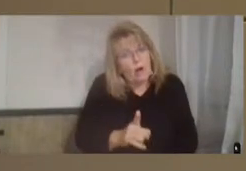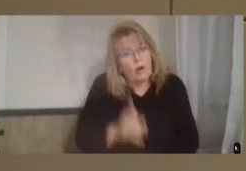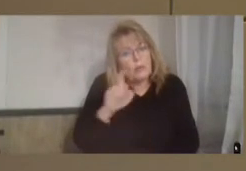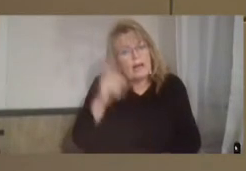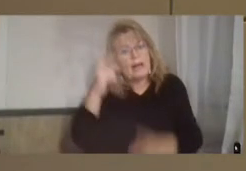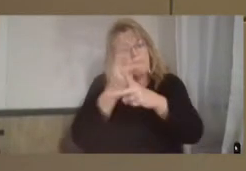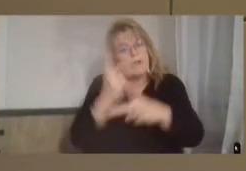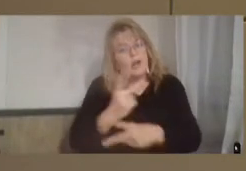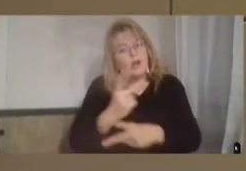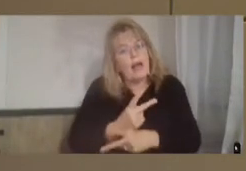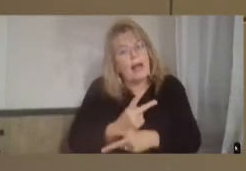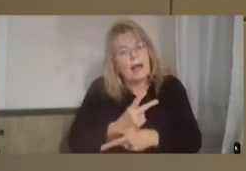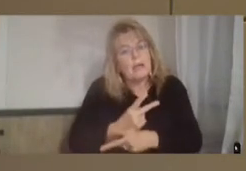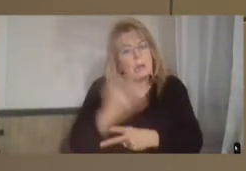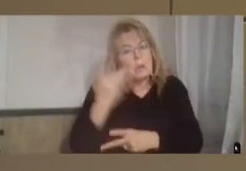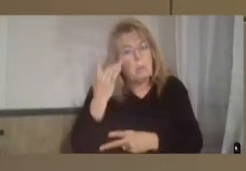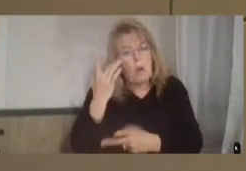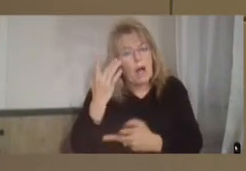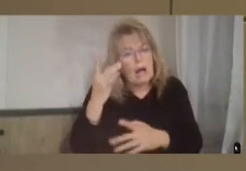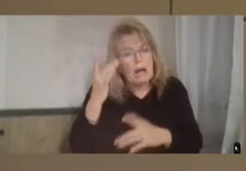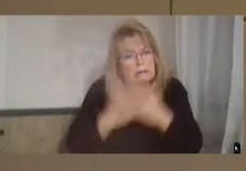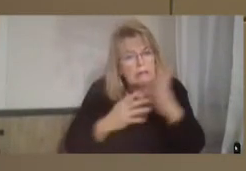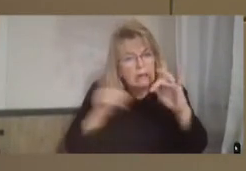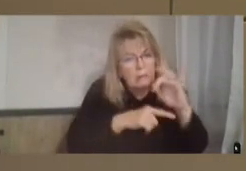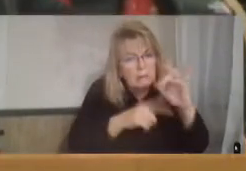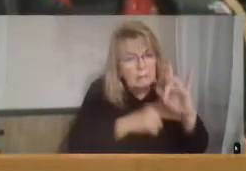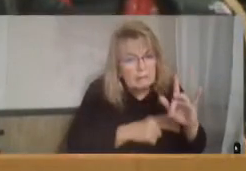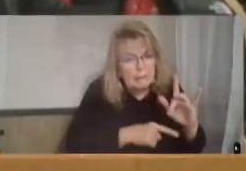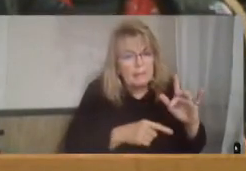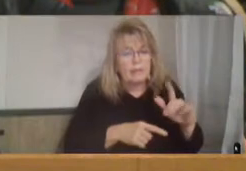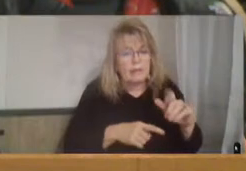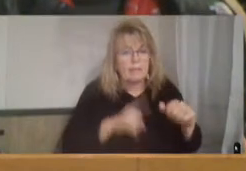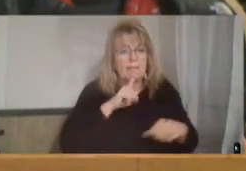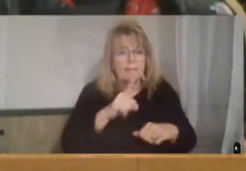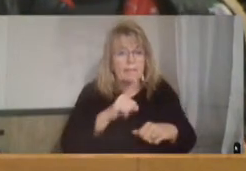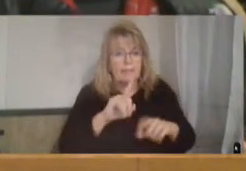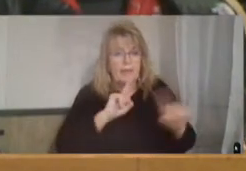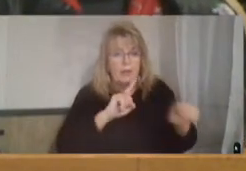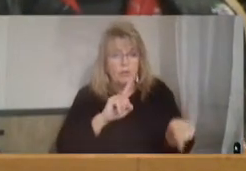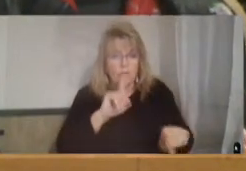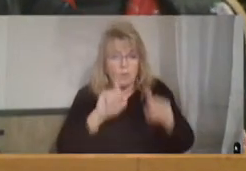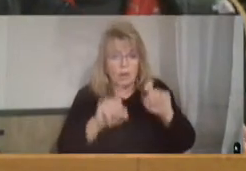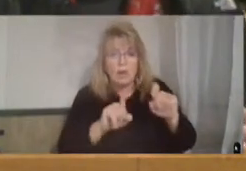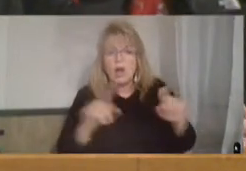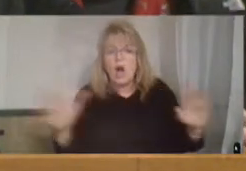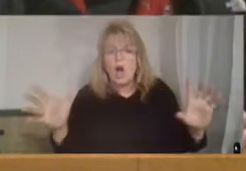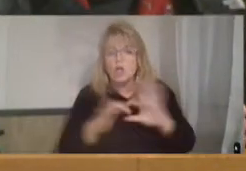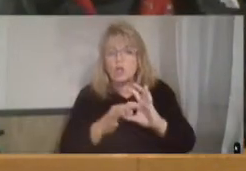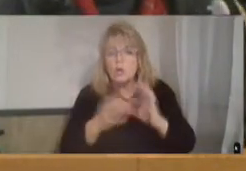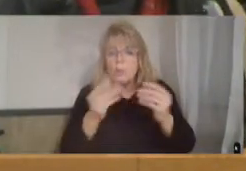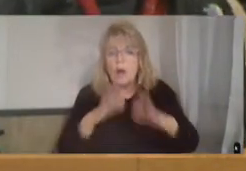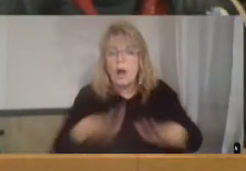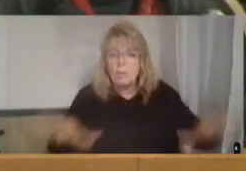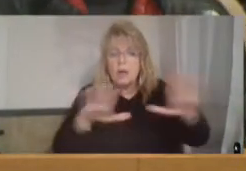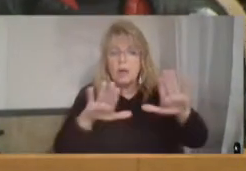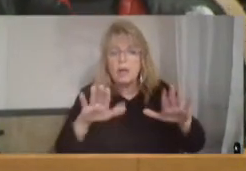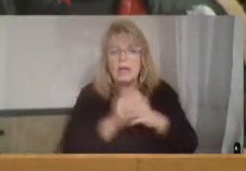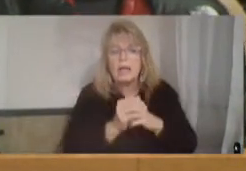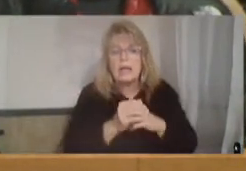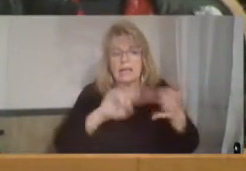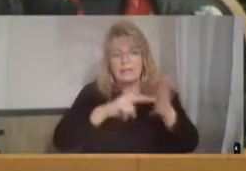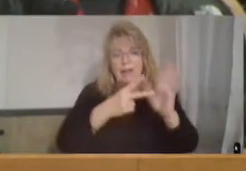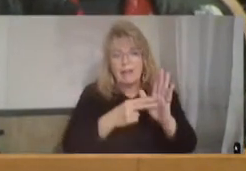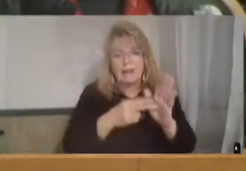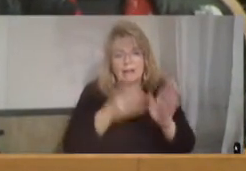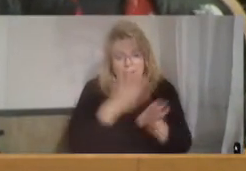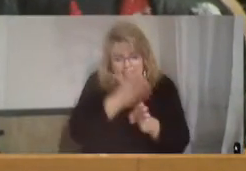the gap here. So technically, and to answer your question directly, what is adjoining property owner, if you can just define that? Immediately